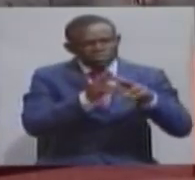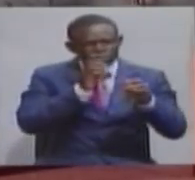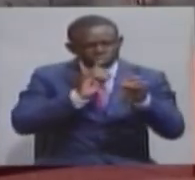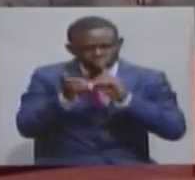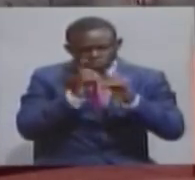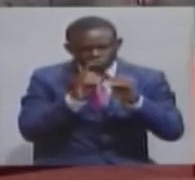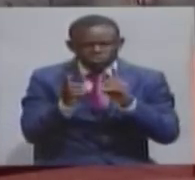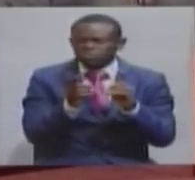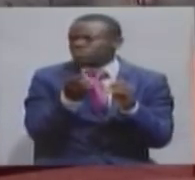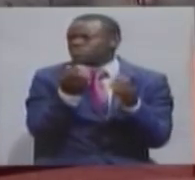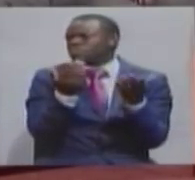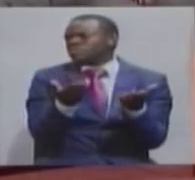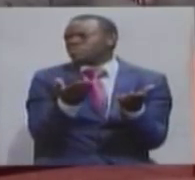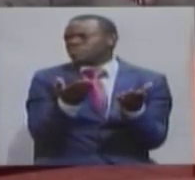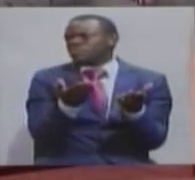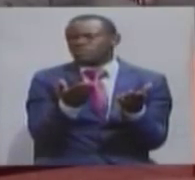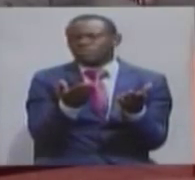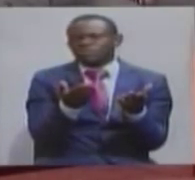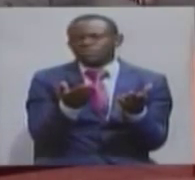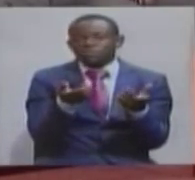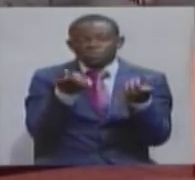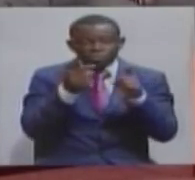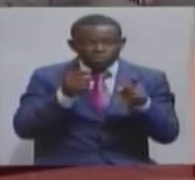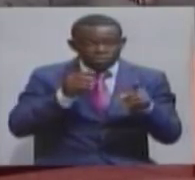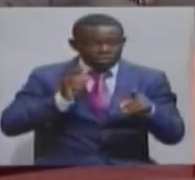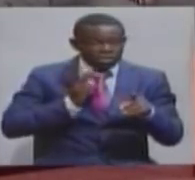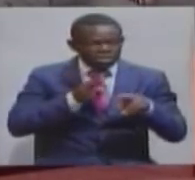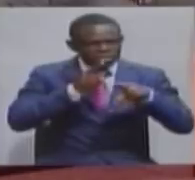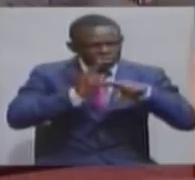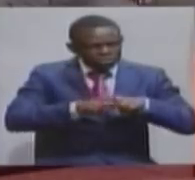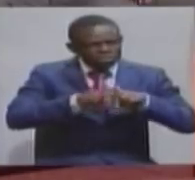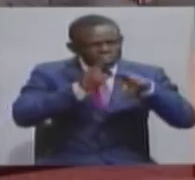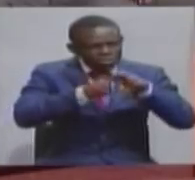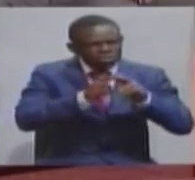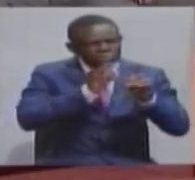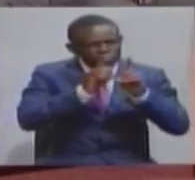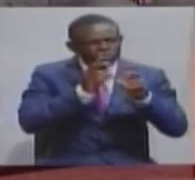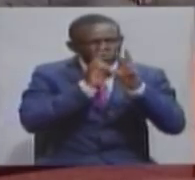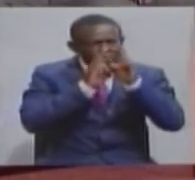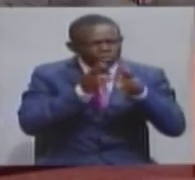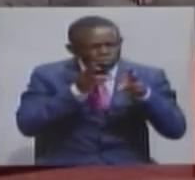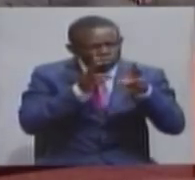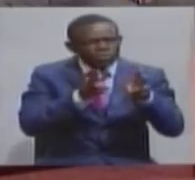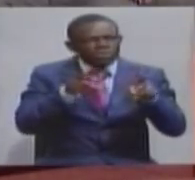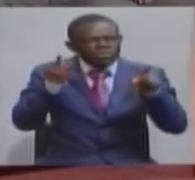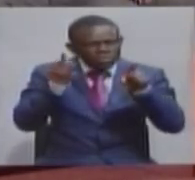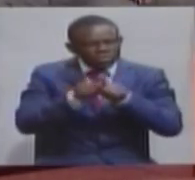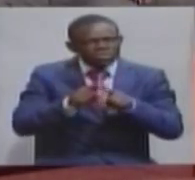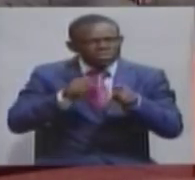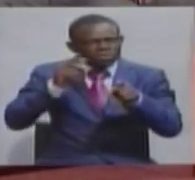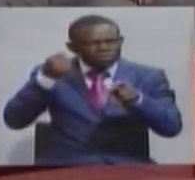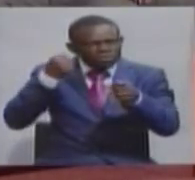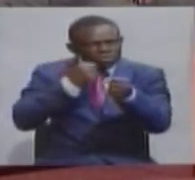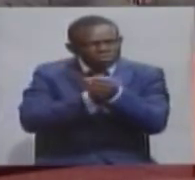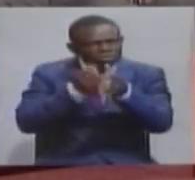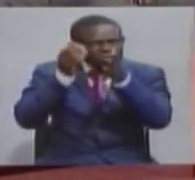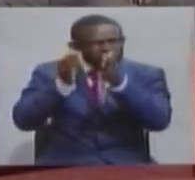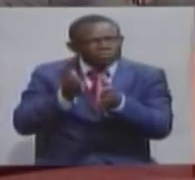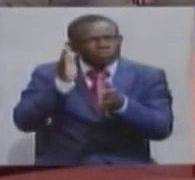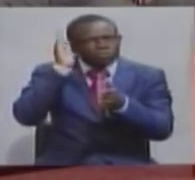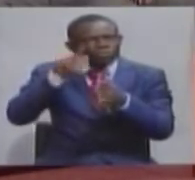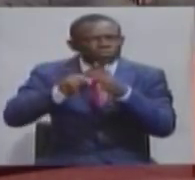once people see that we're talking, even our cadres will start to respect each other. But if we are always at daggers drawn, the PF